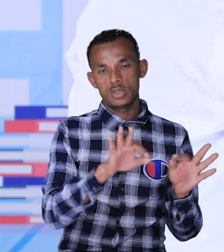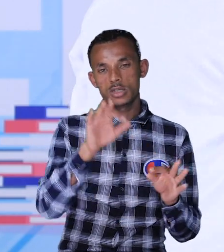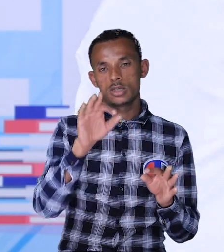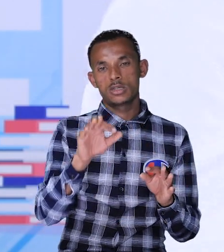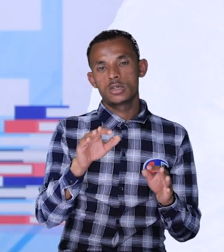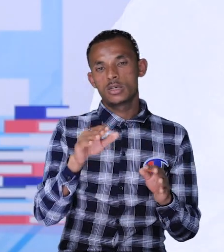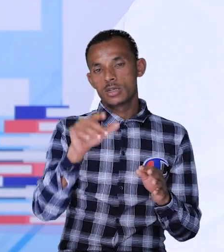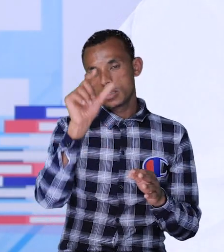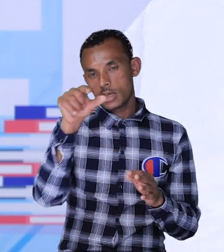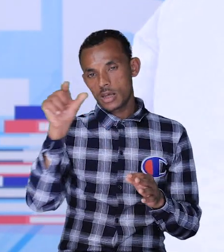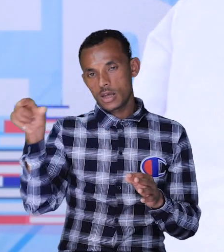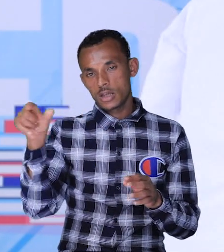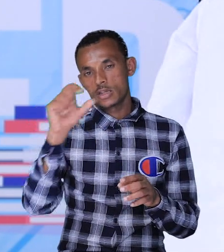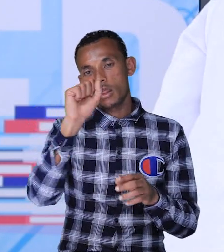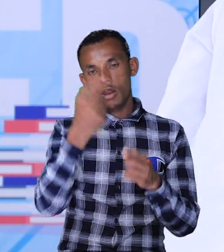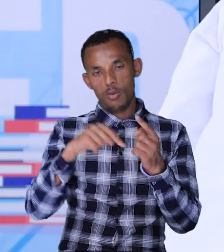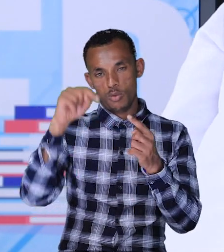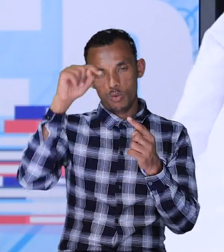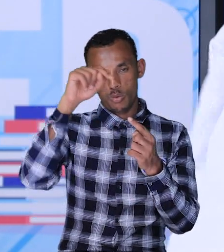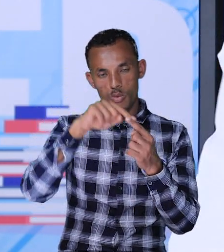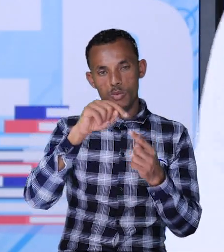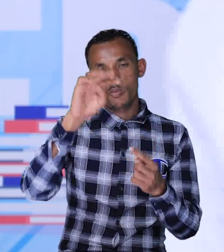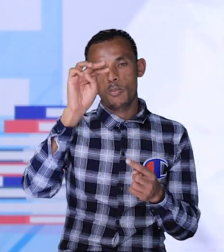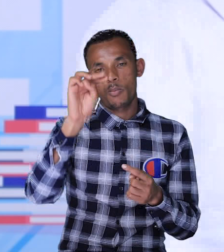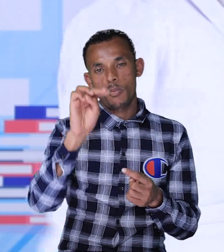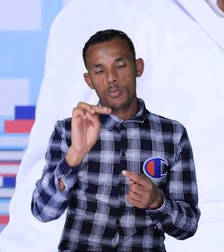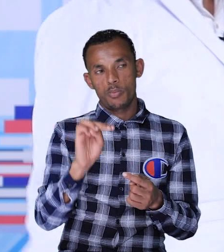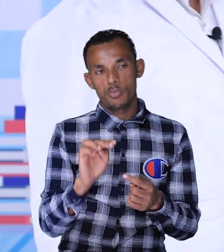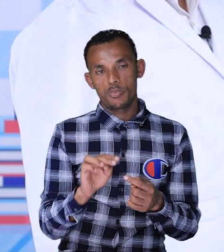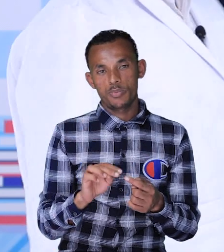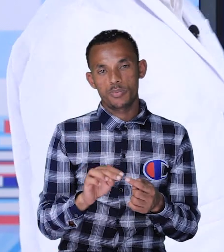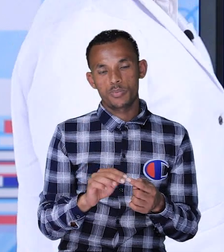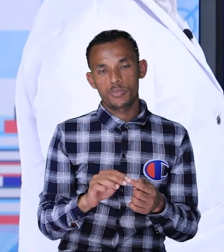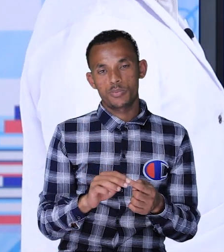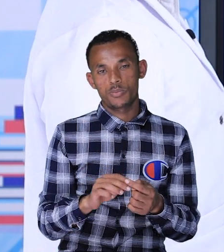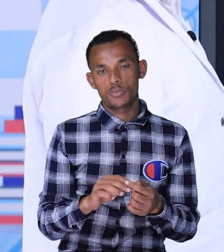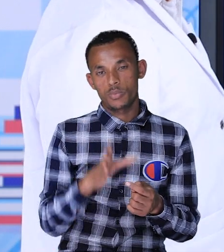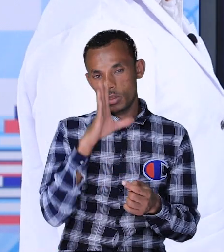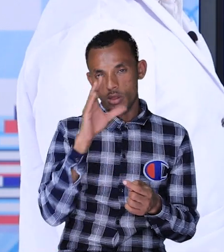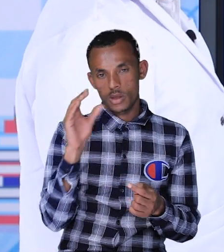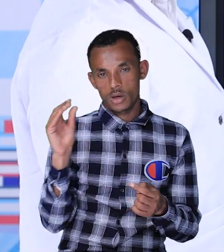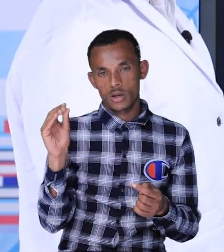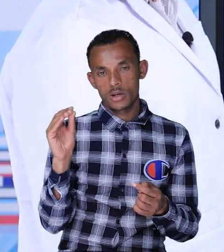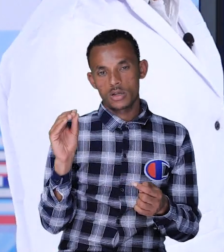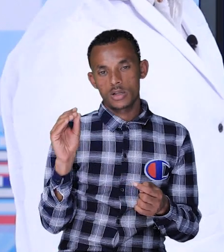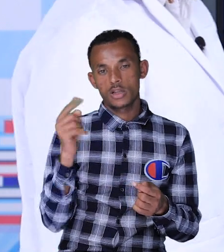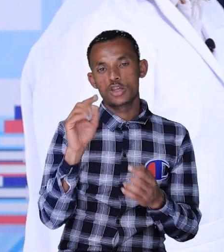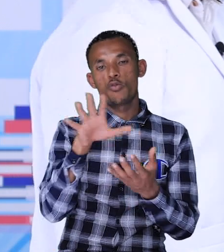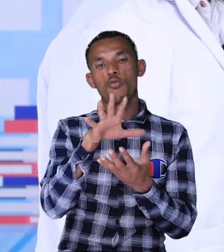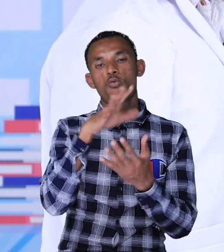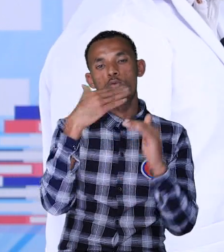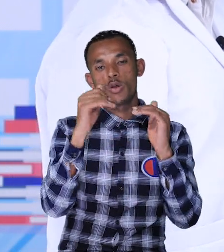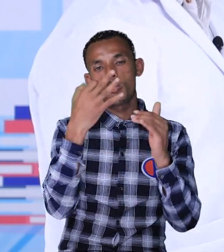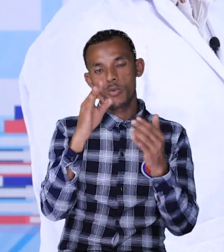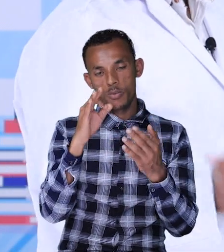have from Monday to Saturday, Monday, Tuesday, Wednesday, Thursday, Friday, and Saturday here. And the volume of sales